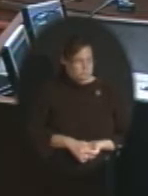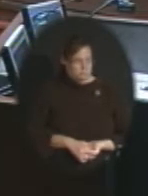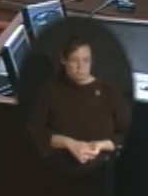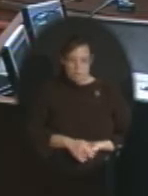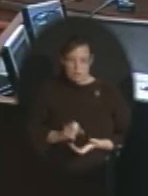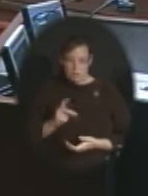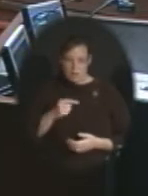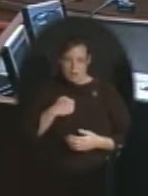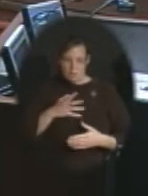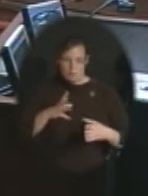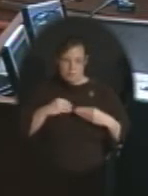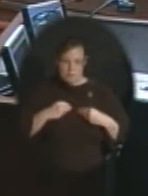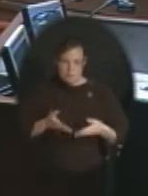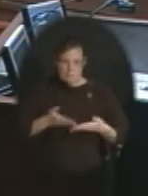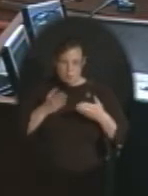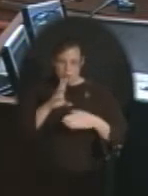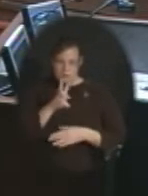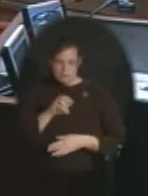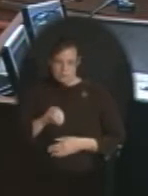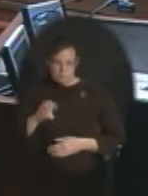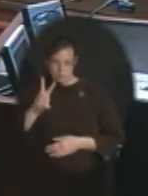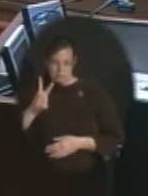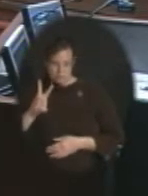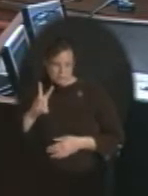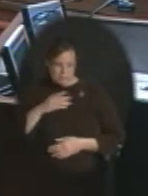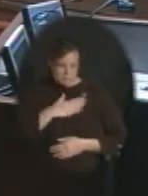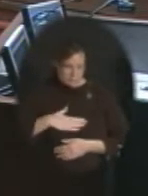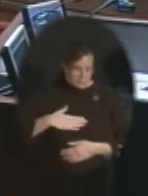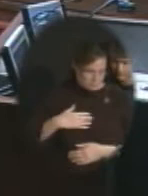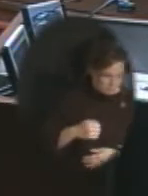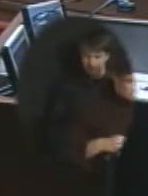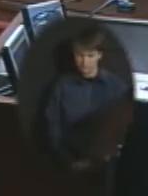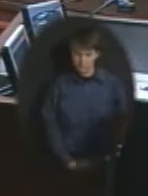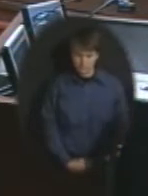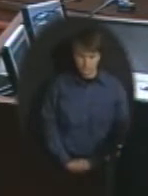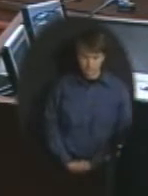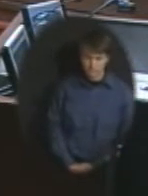Okay, I would entertain a motion on 6.06, please.